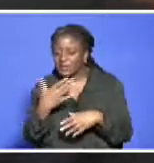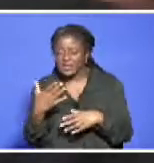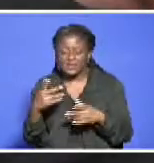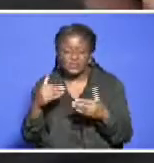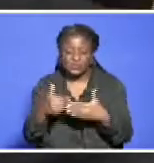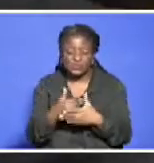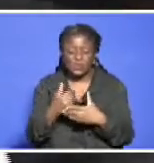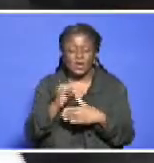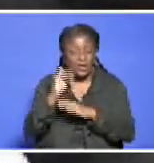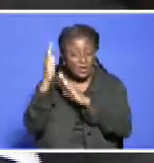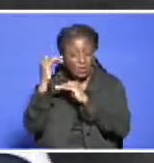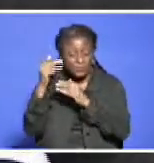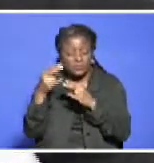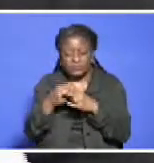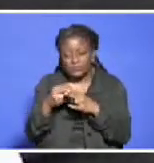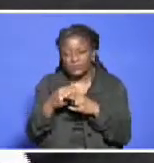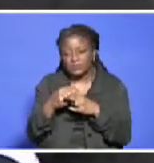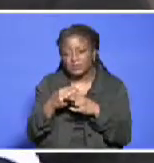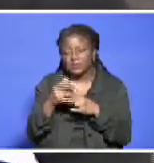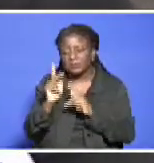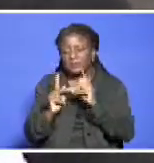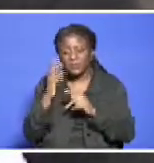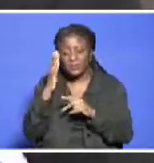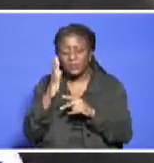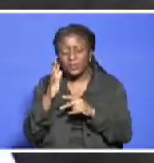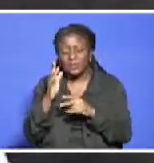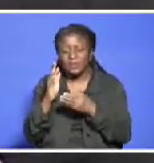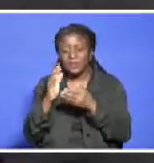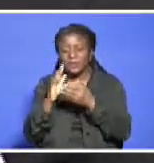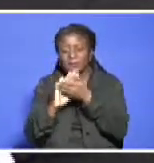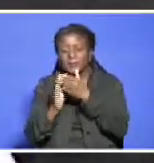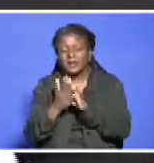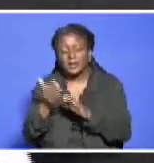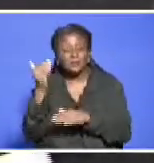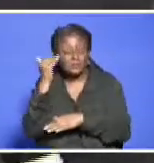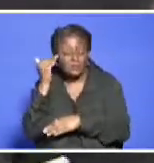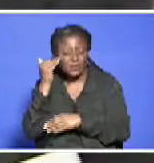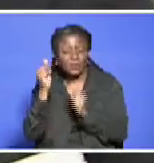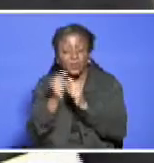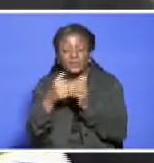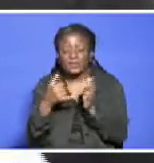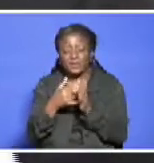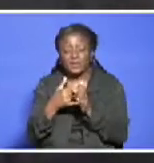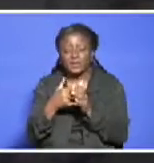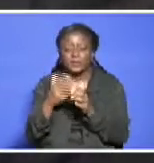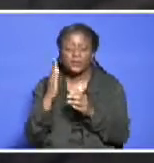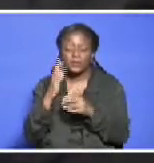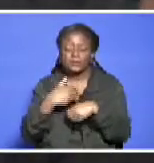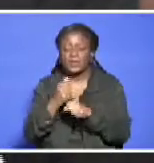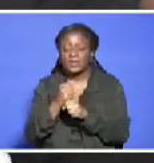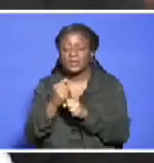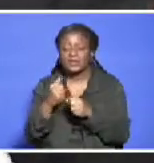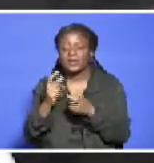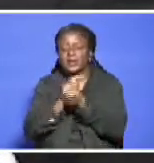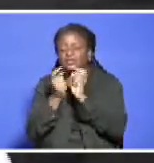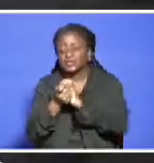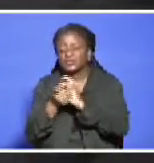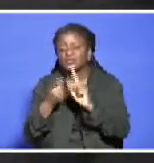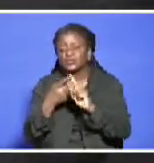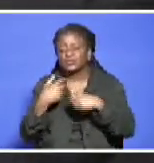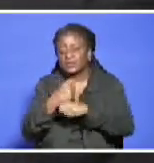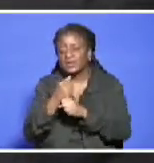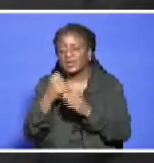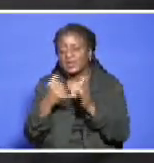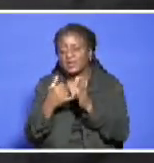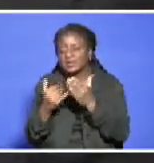I'm hoping in a very short order that people will become familiar with it and we will make adjustments to make it as seamless and